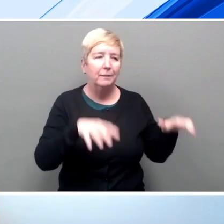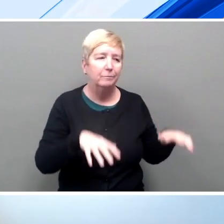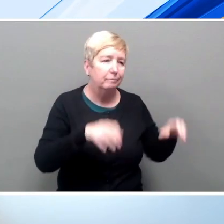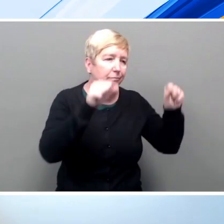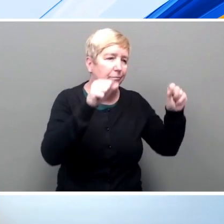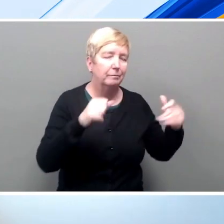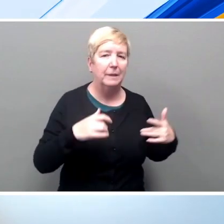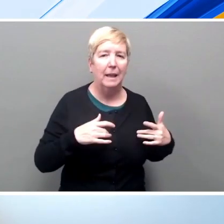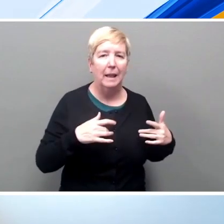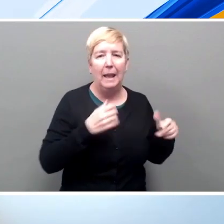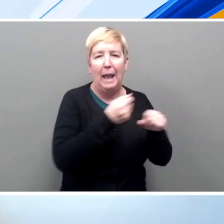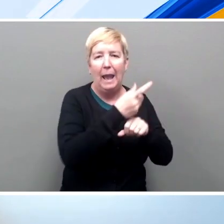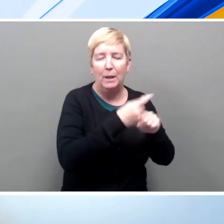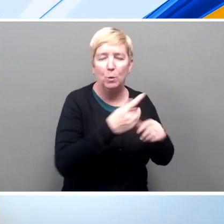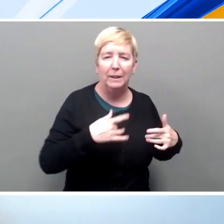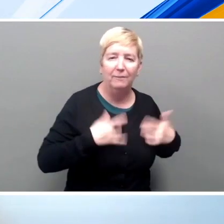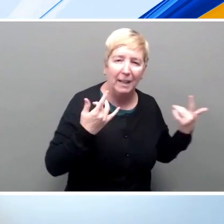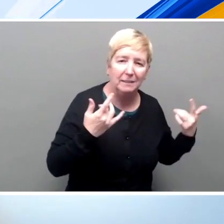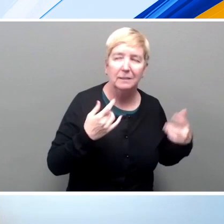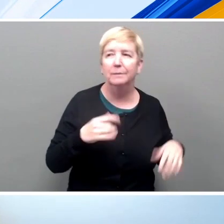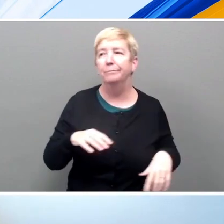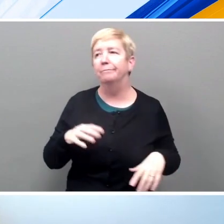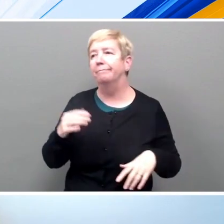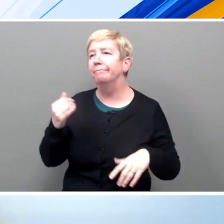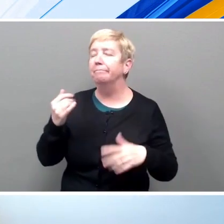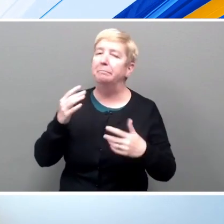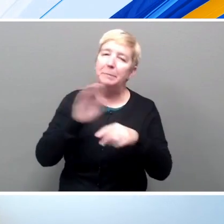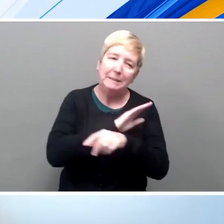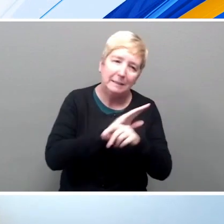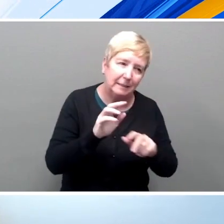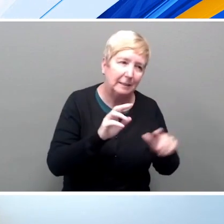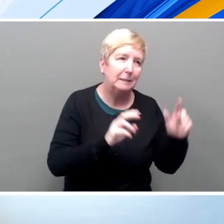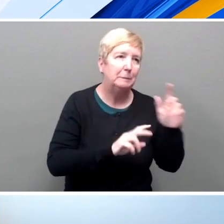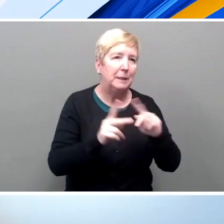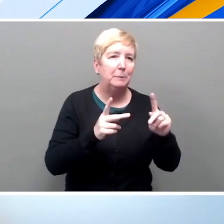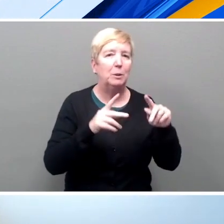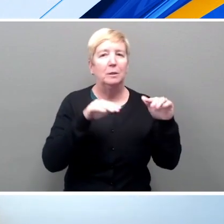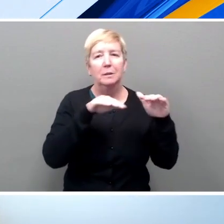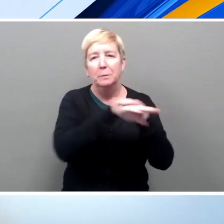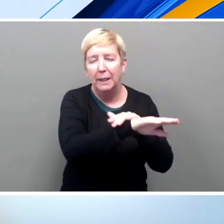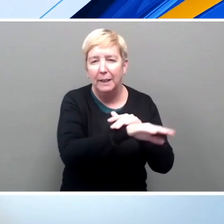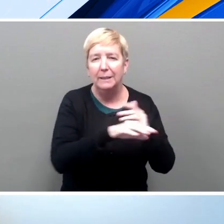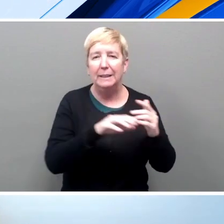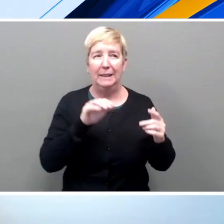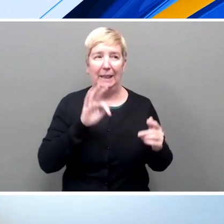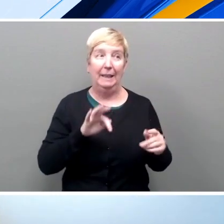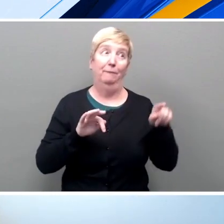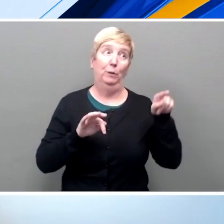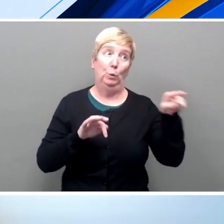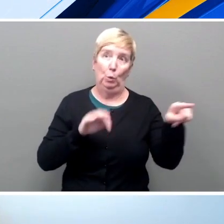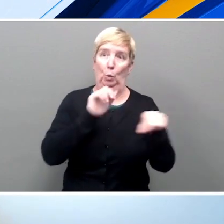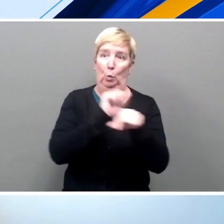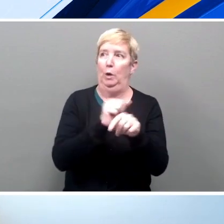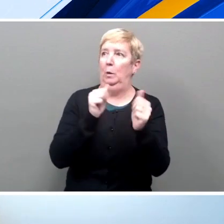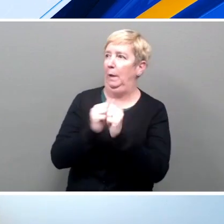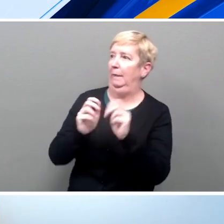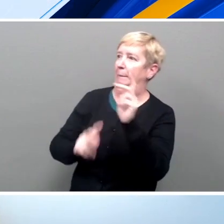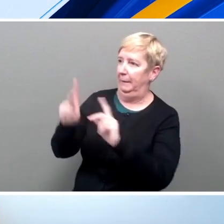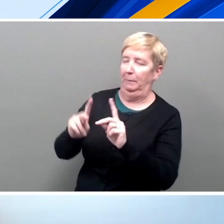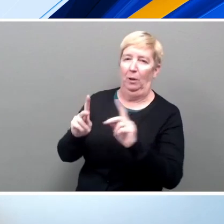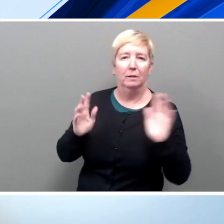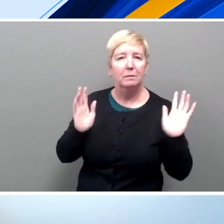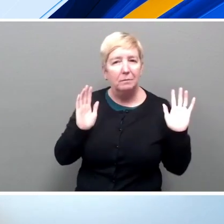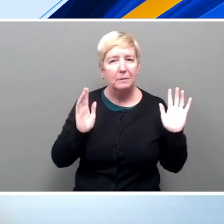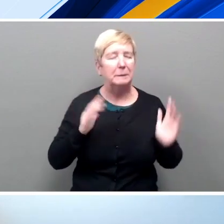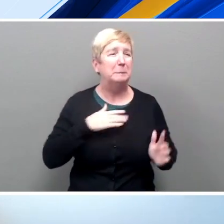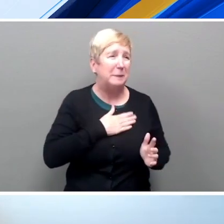businesses, where customers come in, anything you do that involves contacting the public, I'd like to